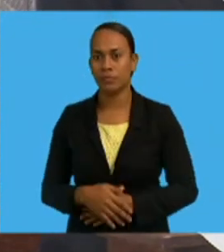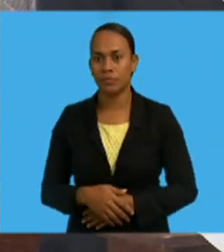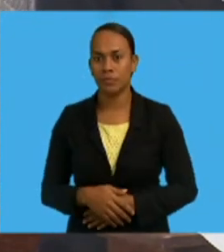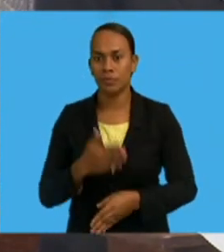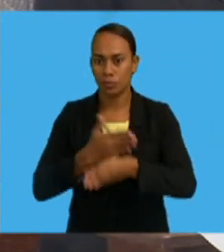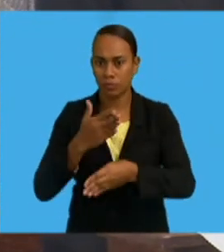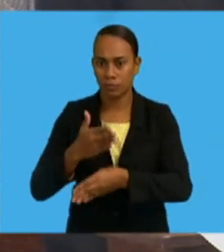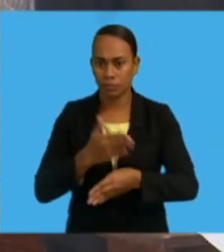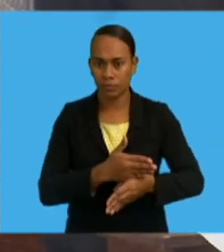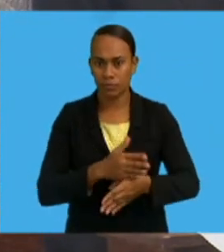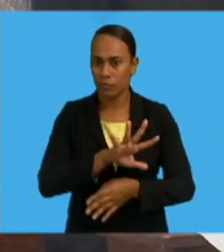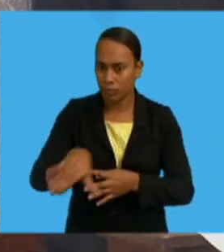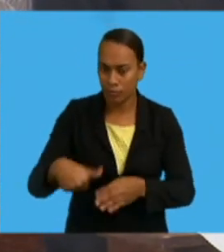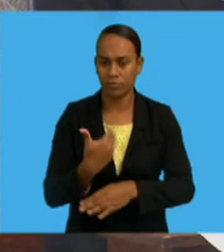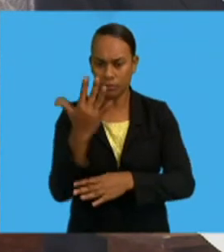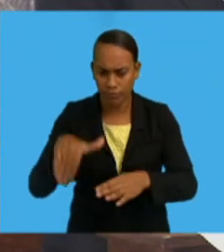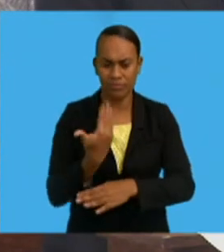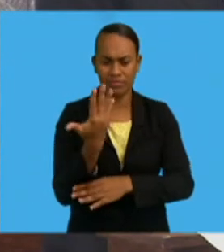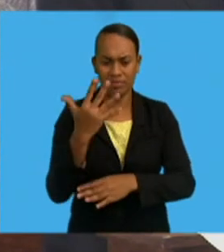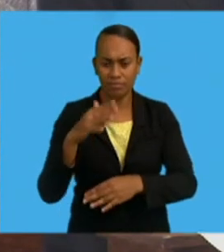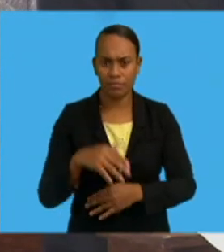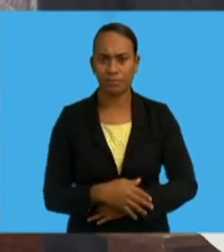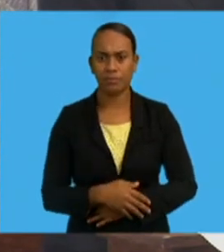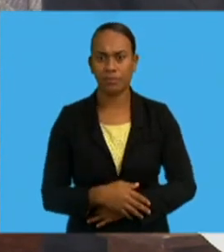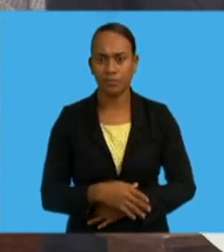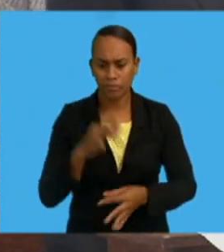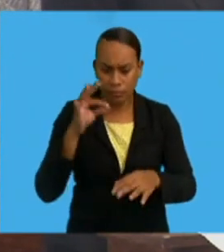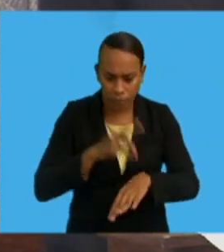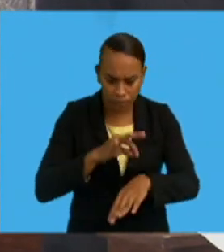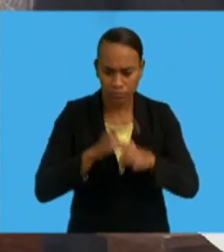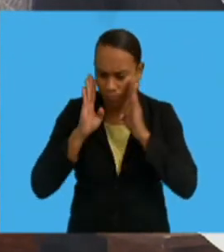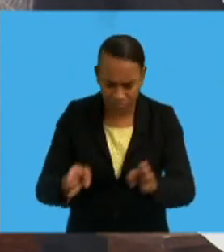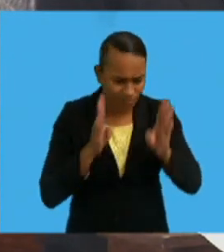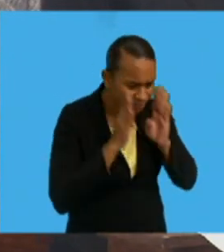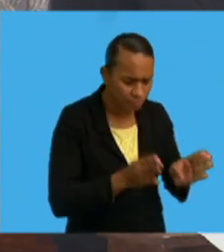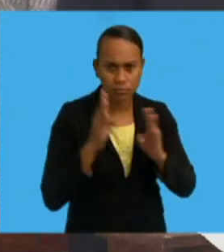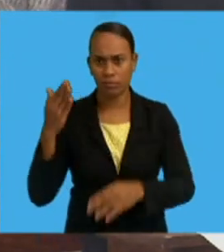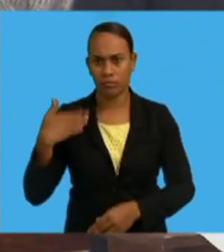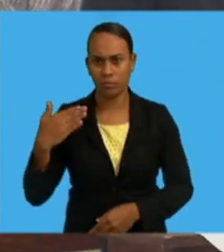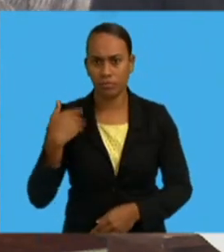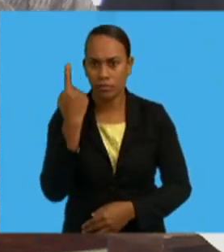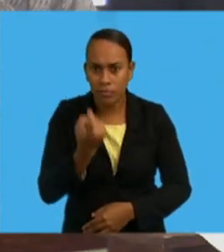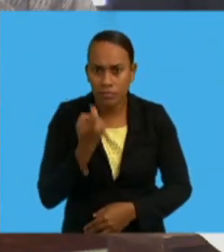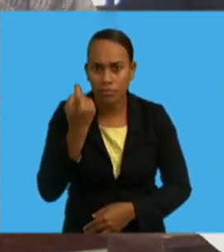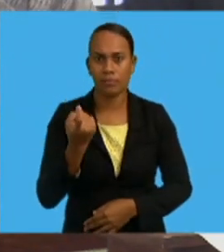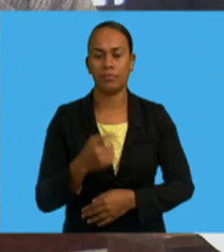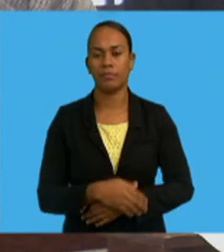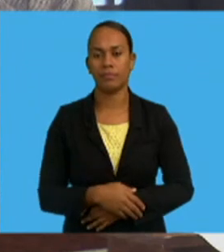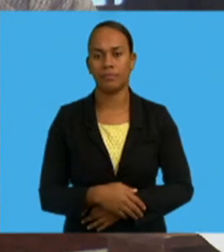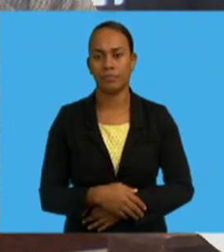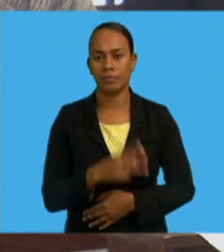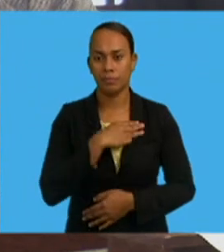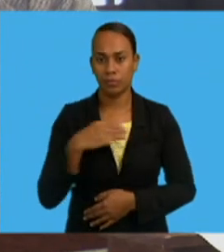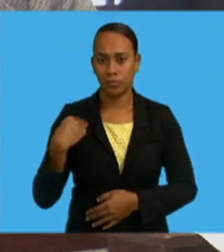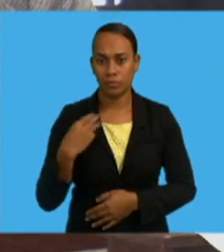is done every day in our hospitals and other healthcare facilities. Madam Speaker, for the information of the House, the Ministry of Health and Medical Services